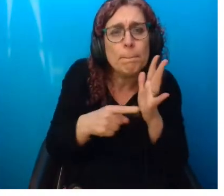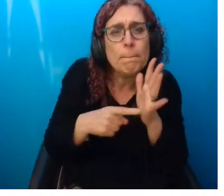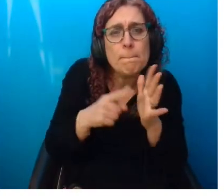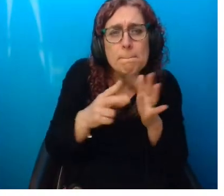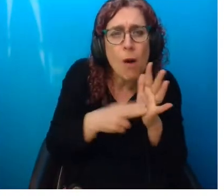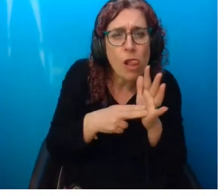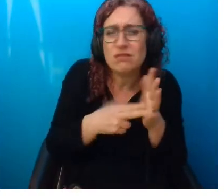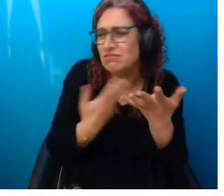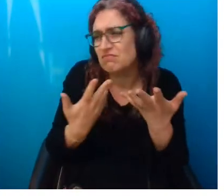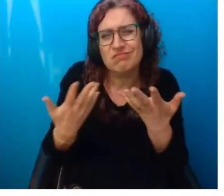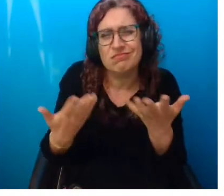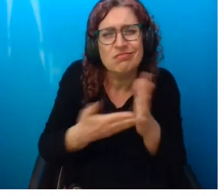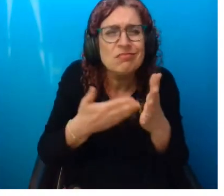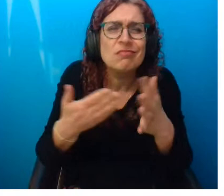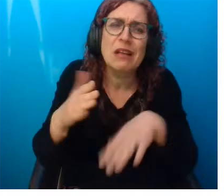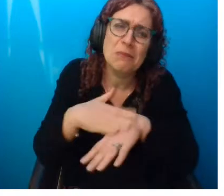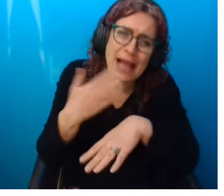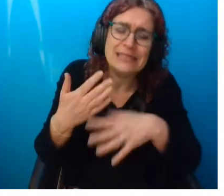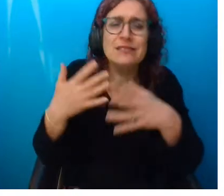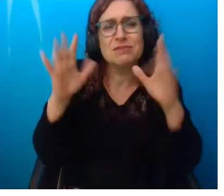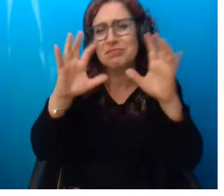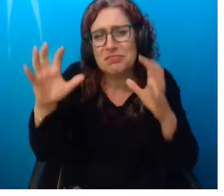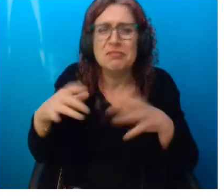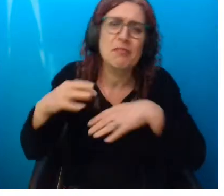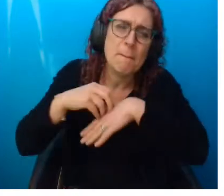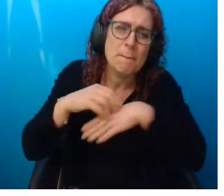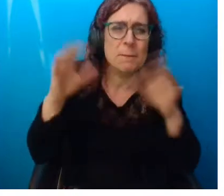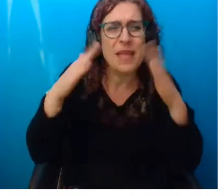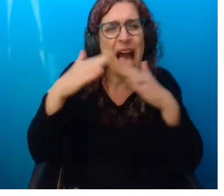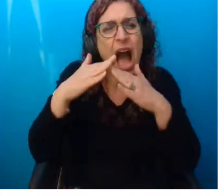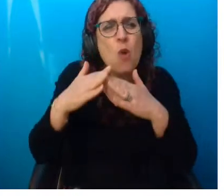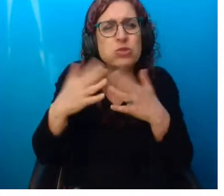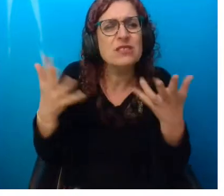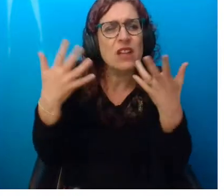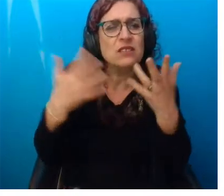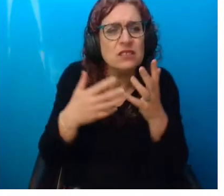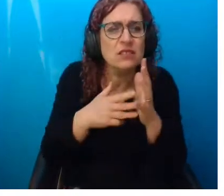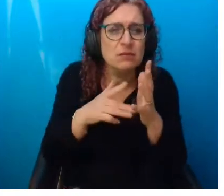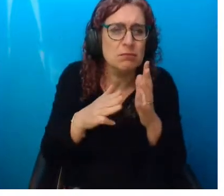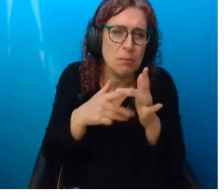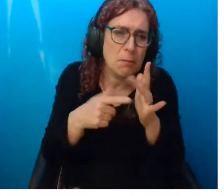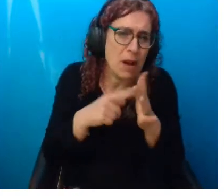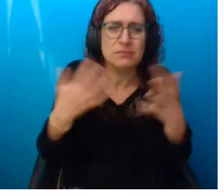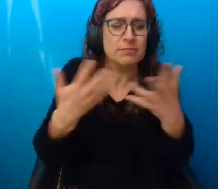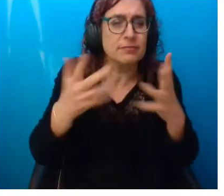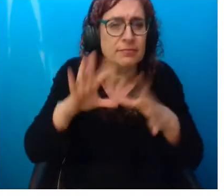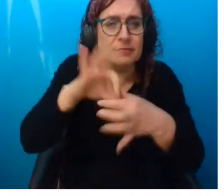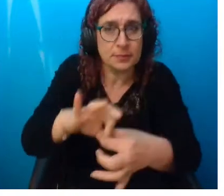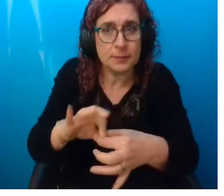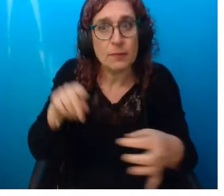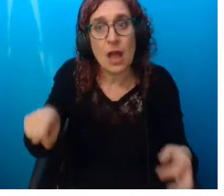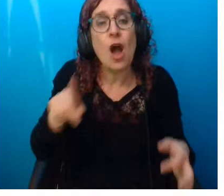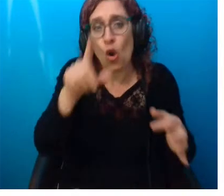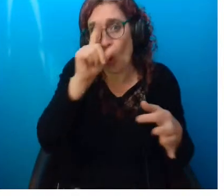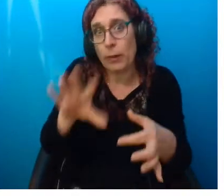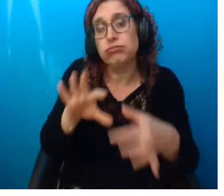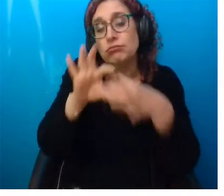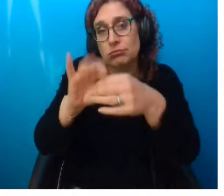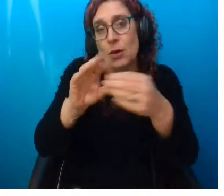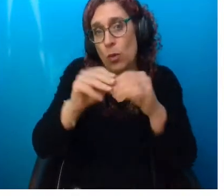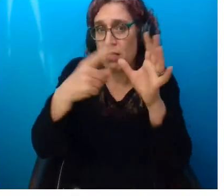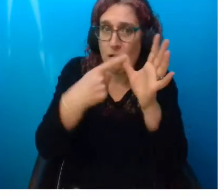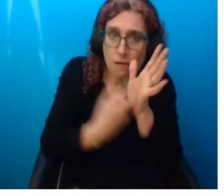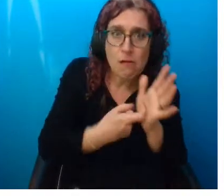pet dander or house dust mite. So it is useful in the context of allergic rhinitis or allergic